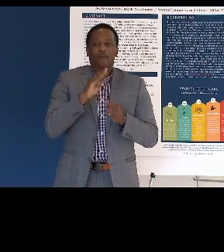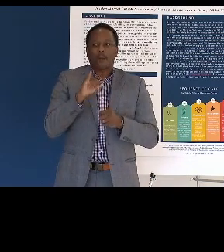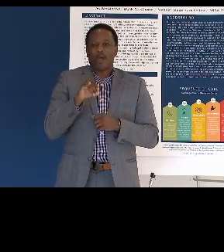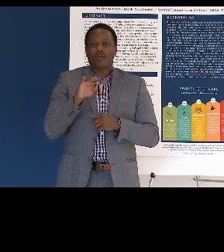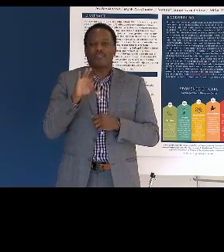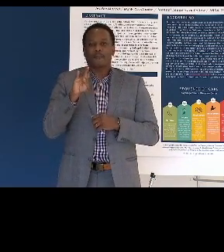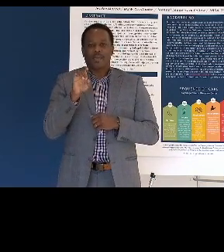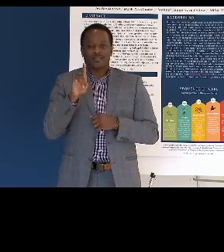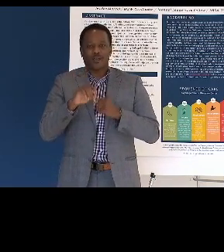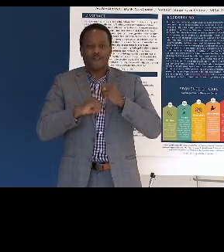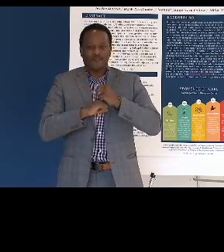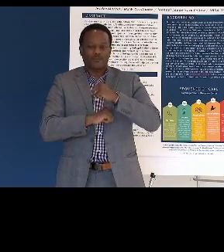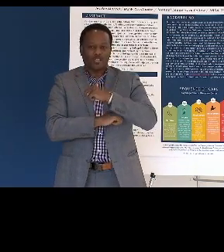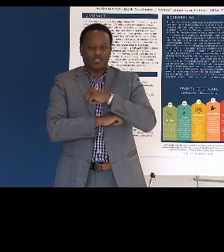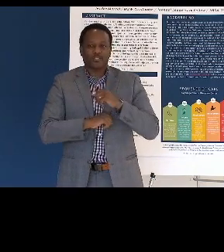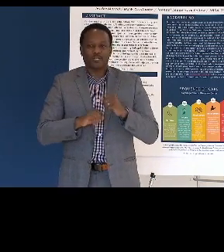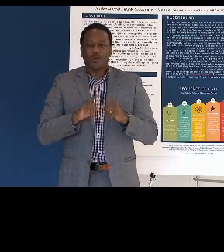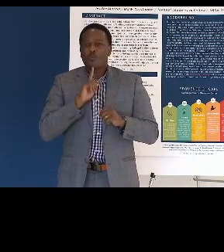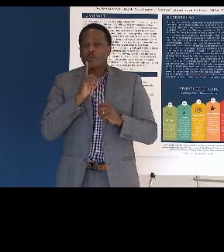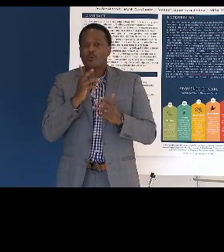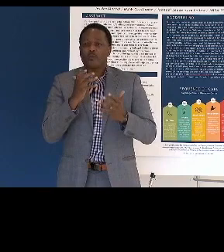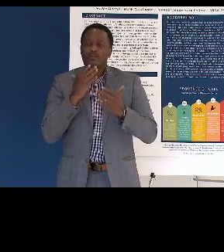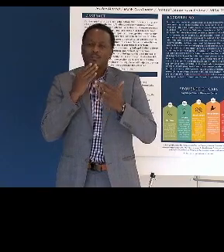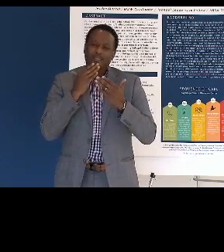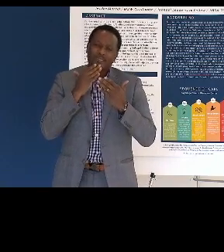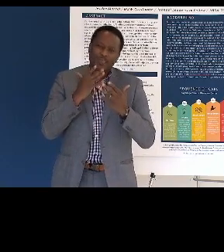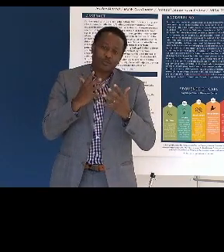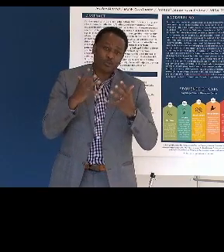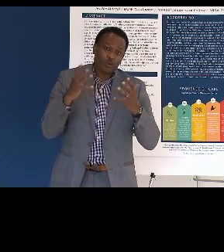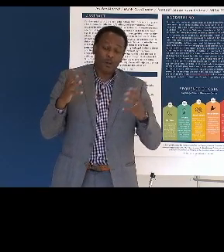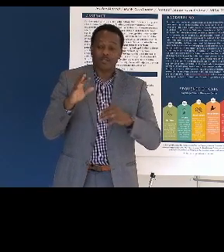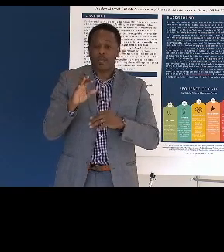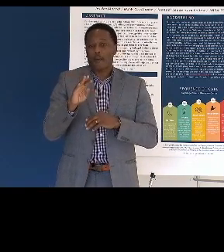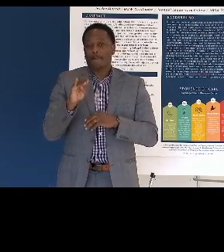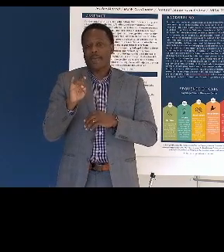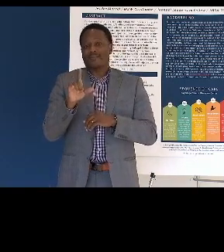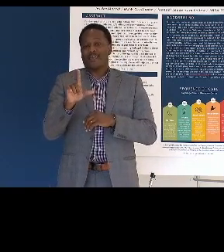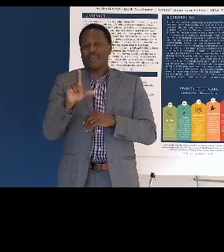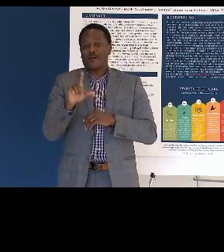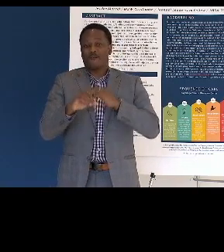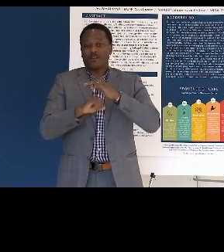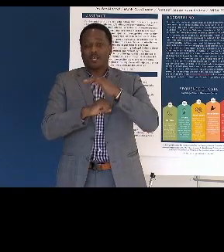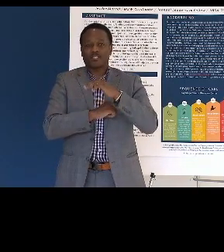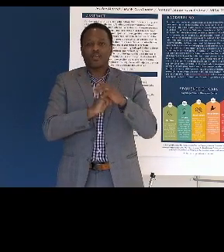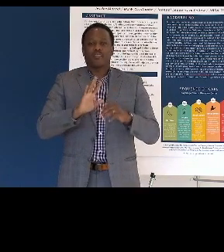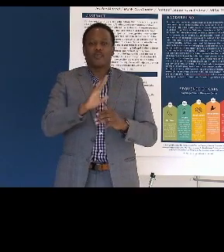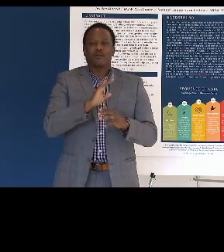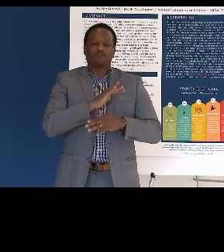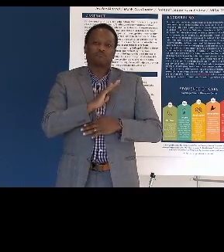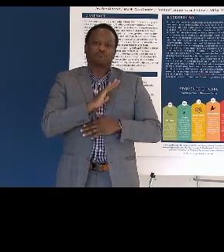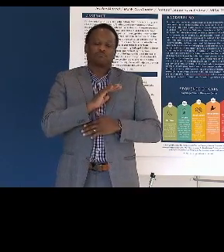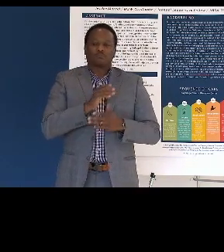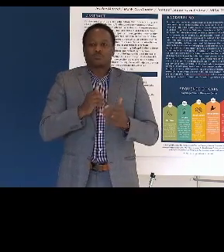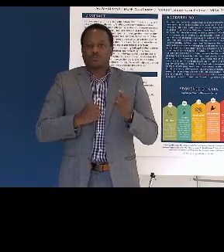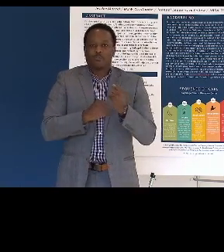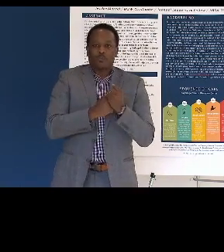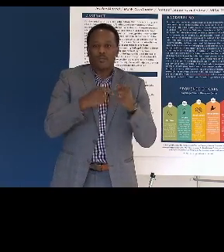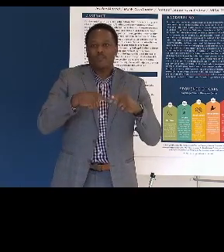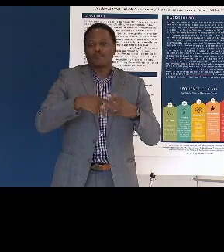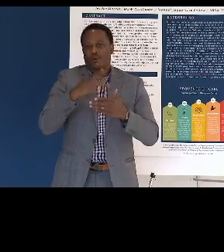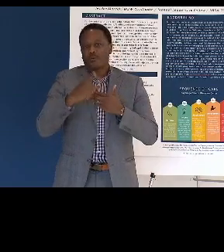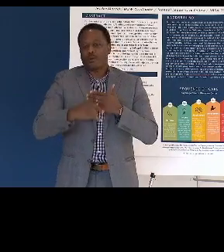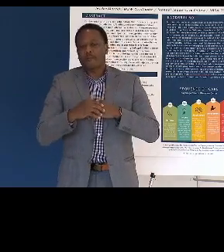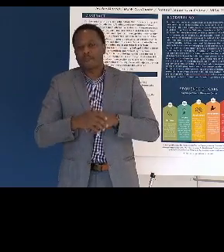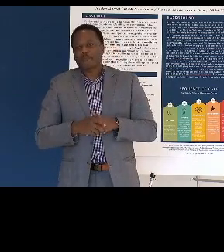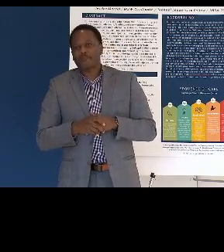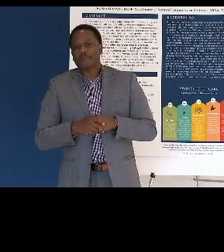Foundation. And we want to say a heartfelt thanks to the Mandel Foundation for their generous support of the program. Yeah,